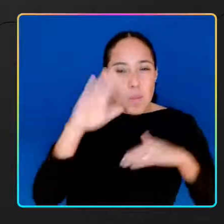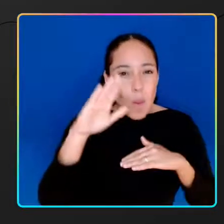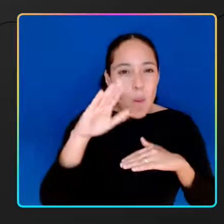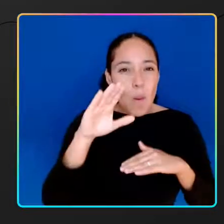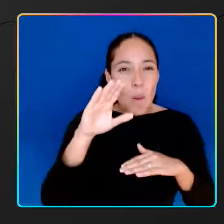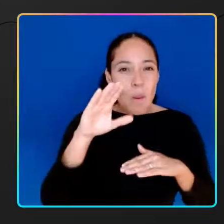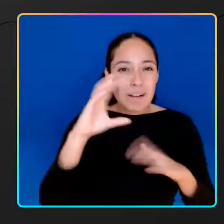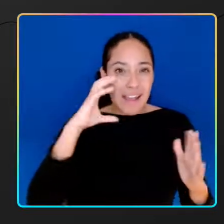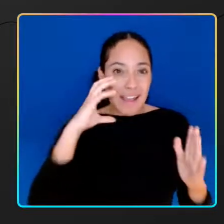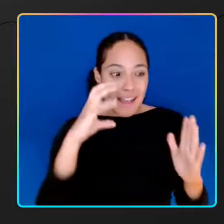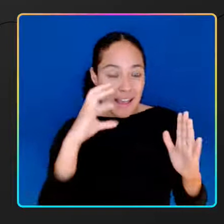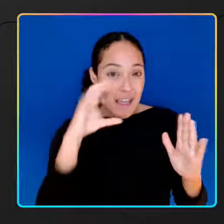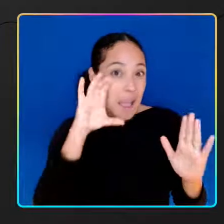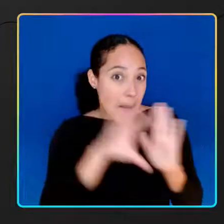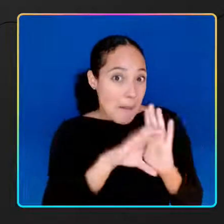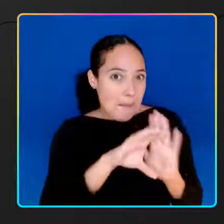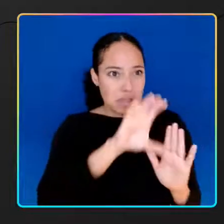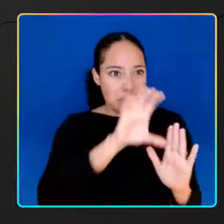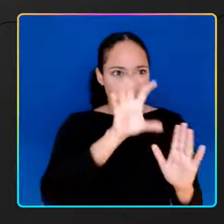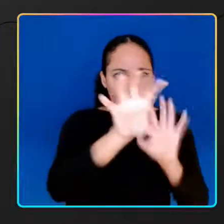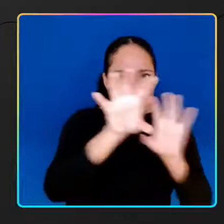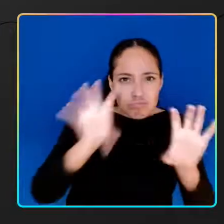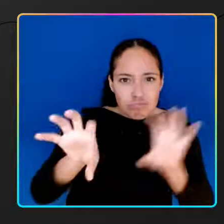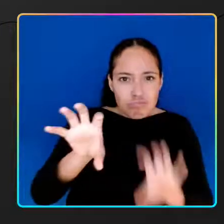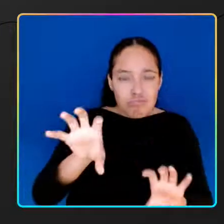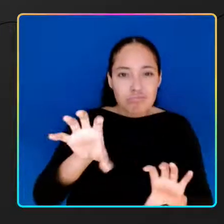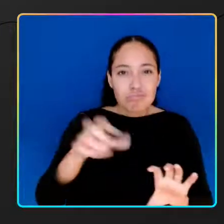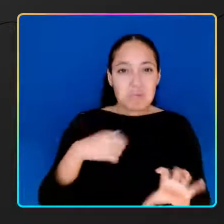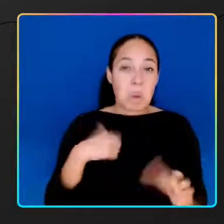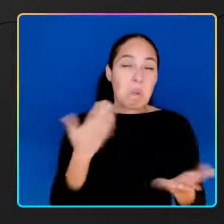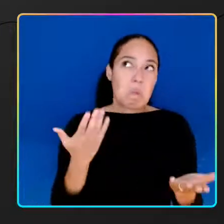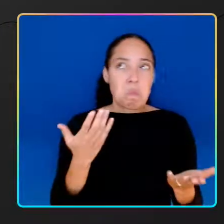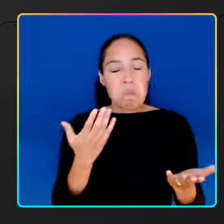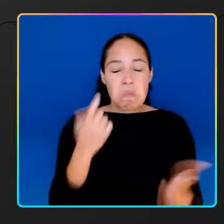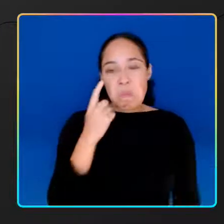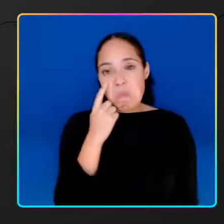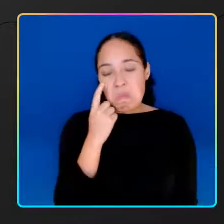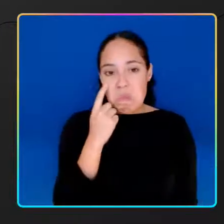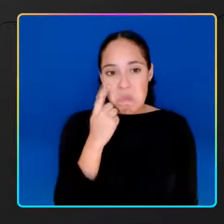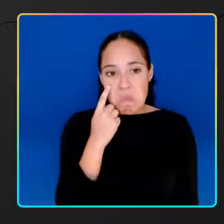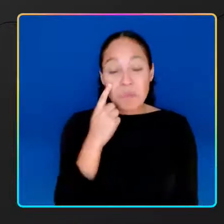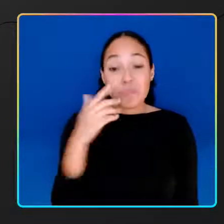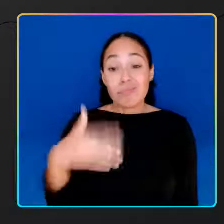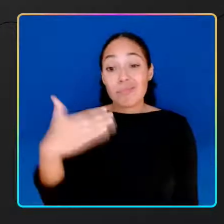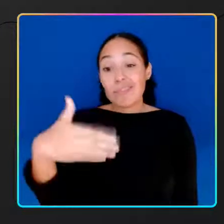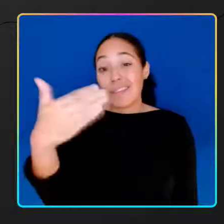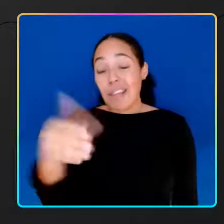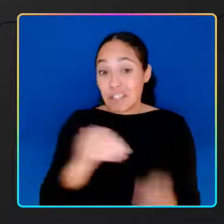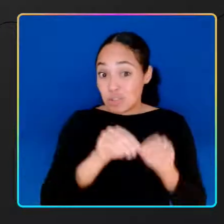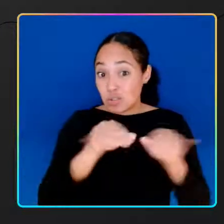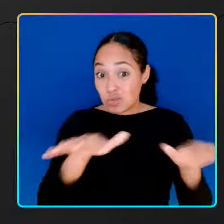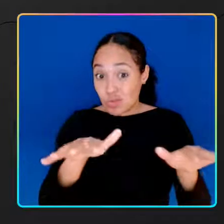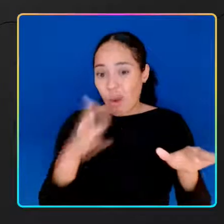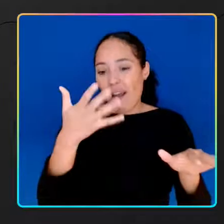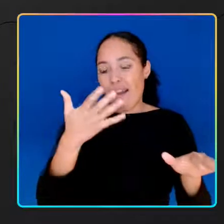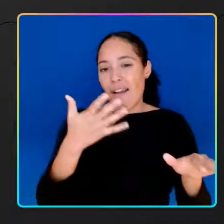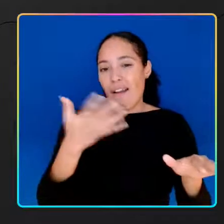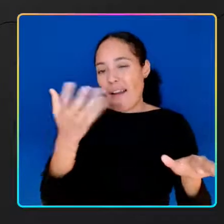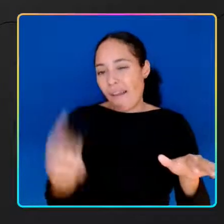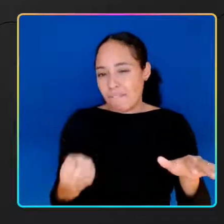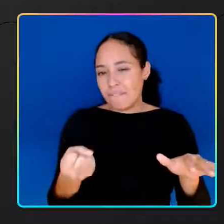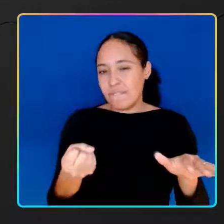on our show right in the future, so that'll be a really interesting one to see whether the first thing is a